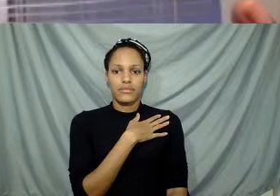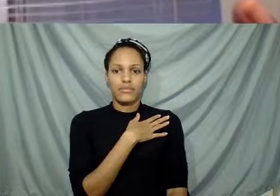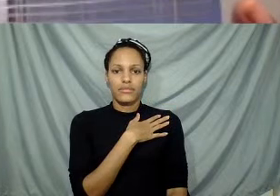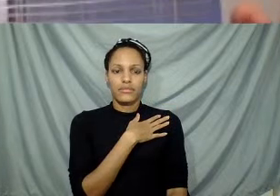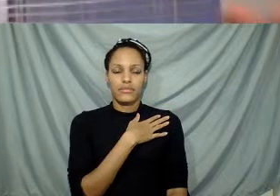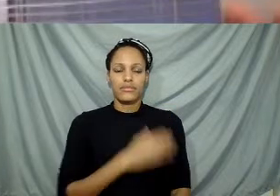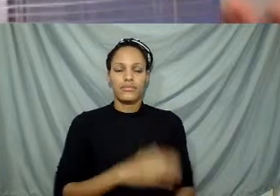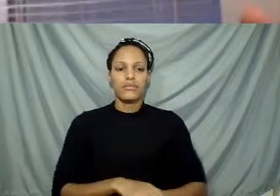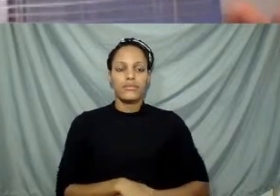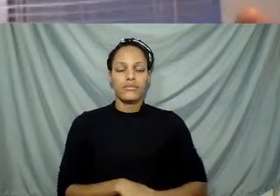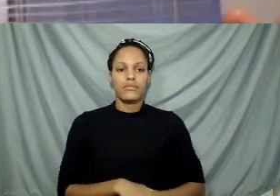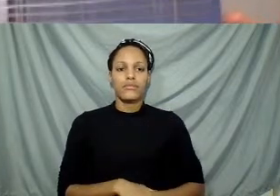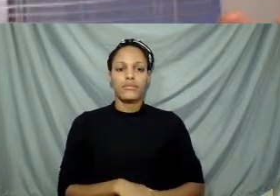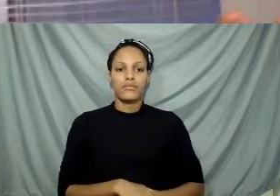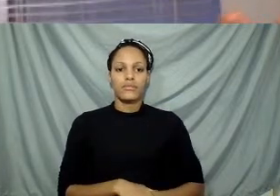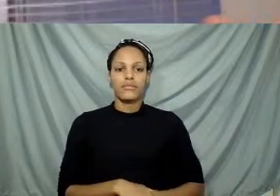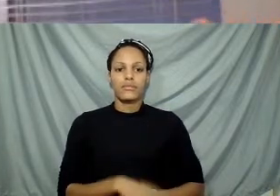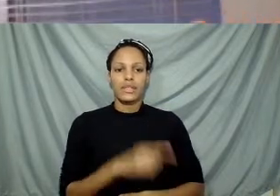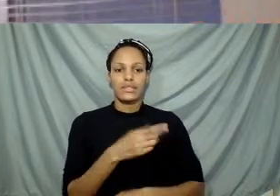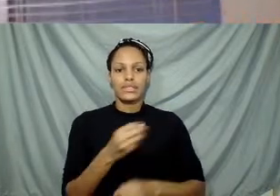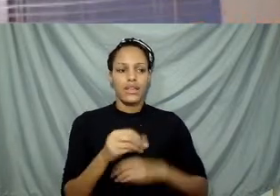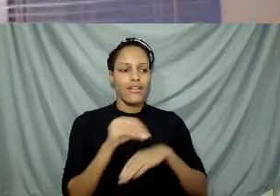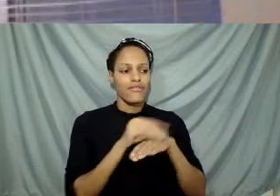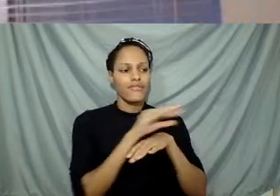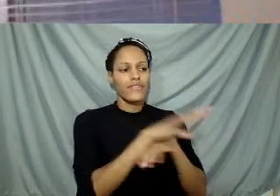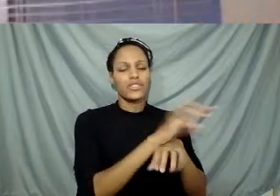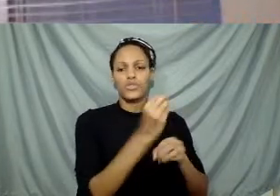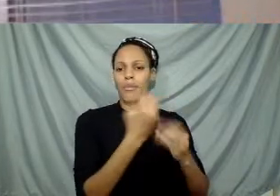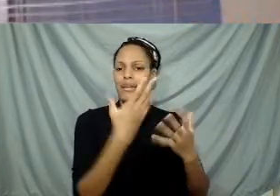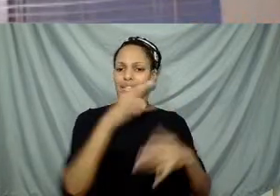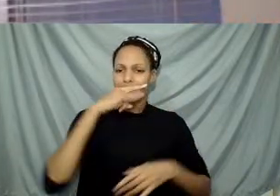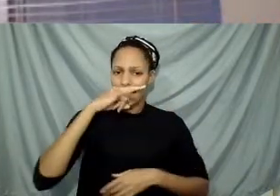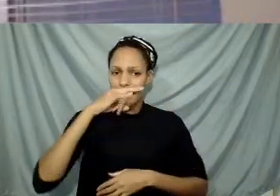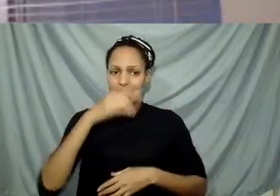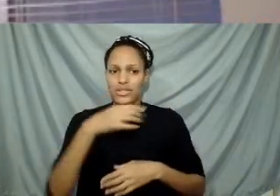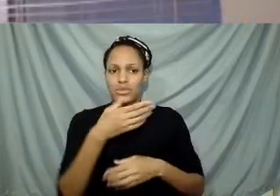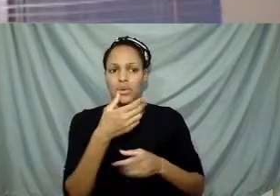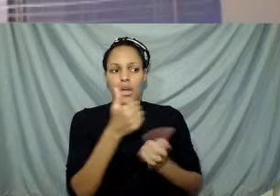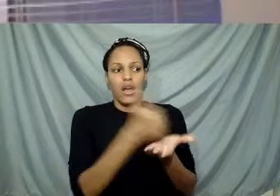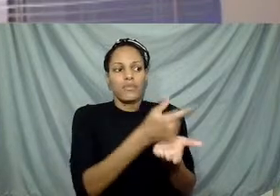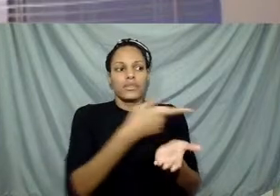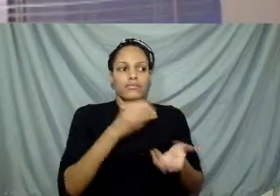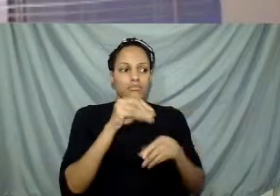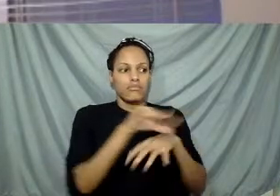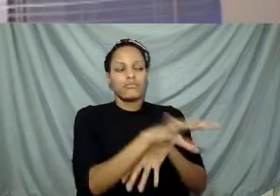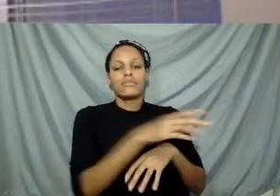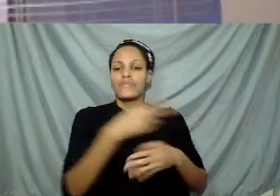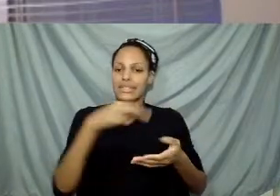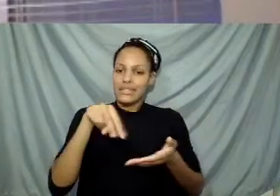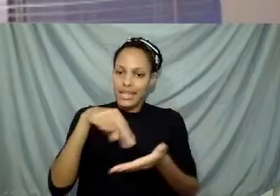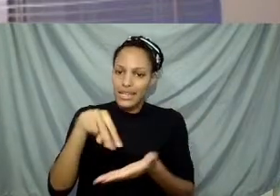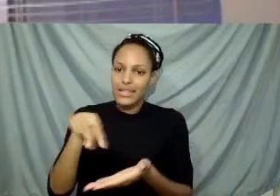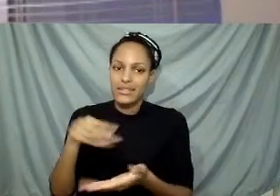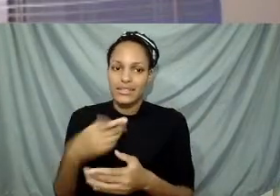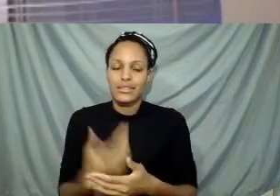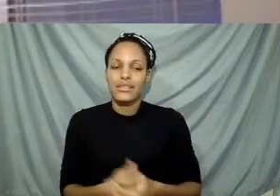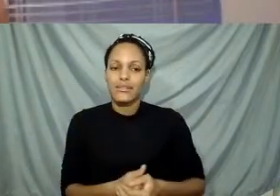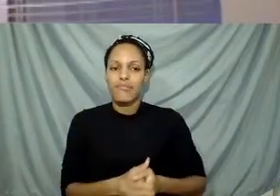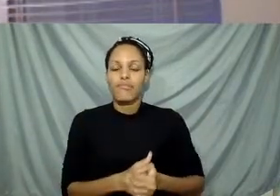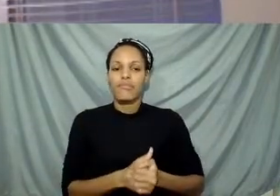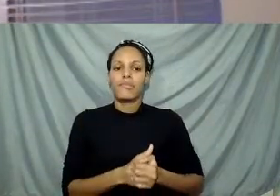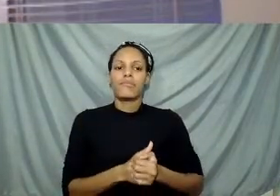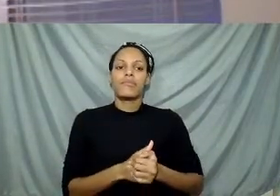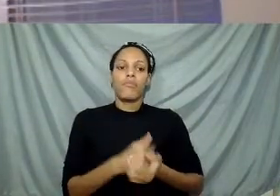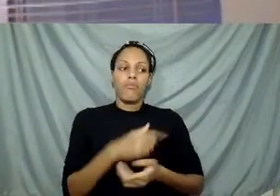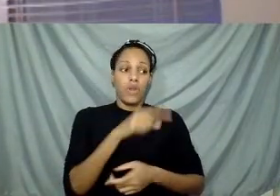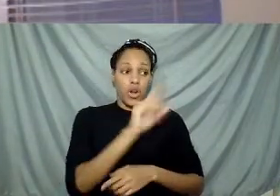made dance available to in her studio. In her studio, we learned how to teach. In her studio, we